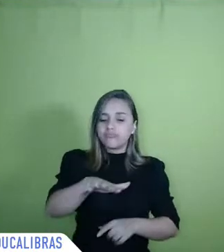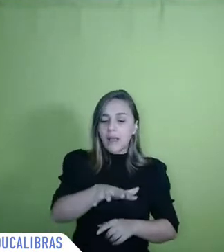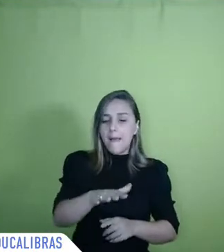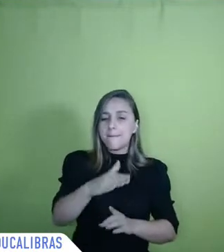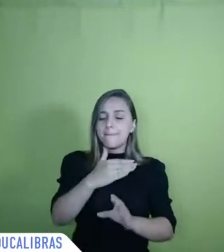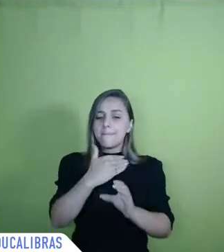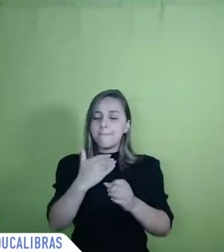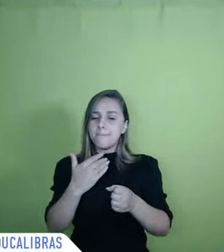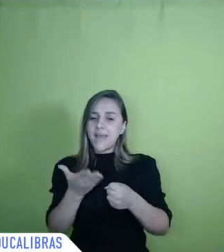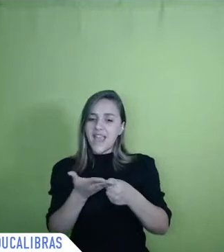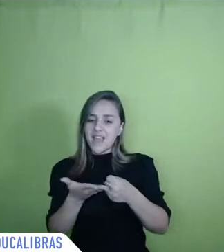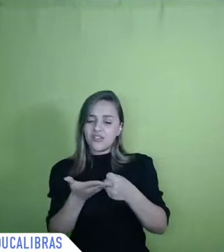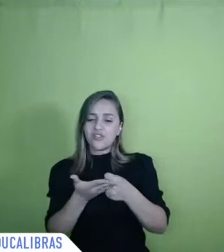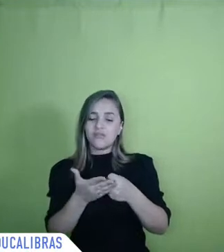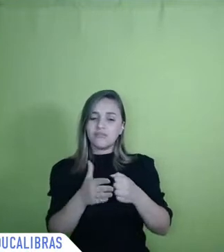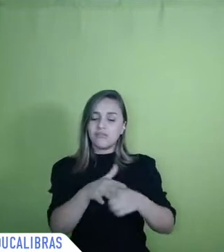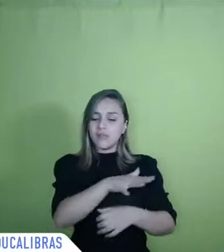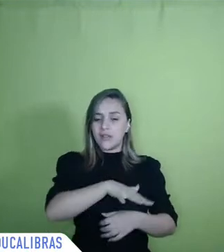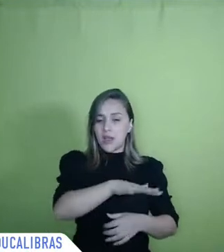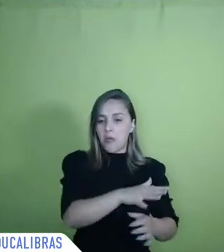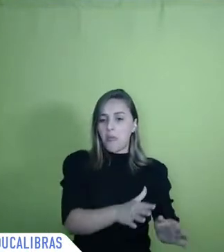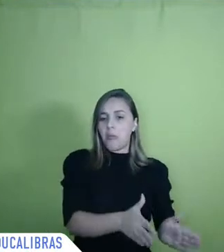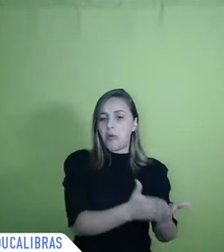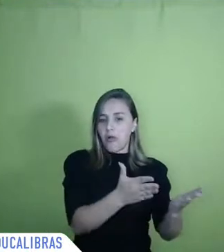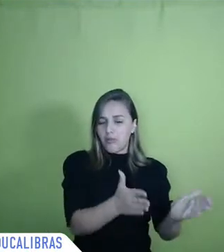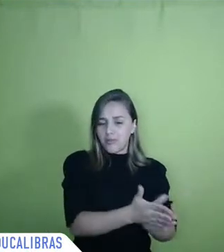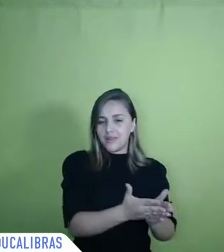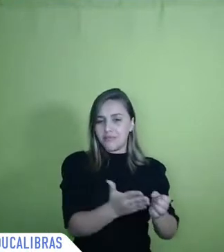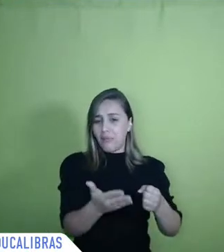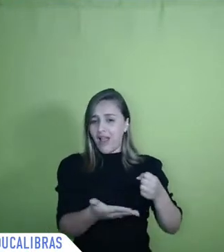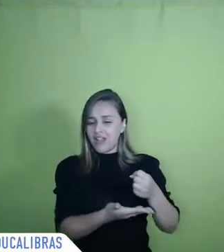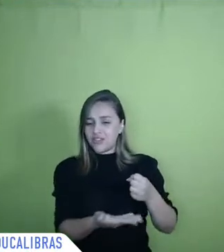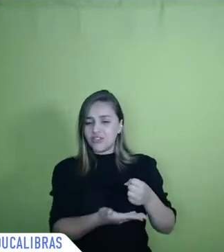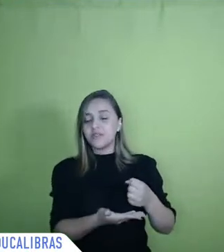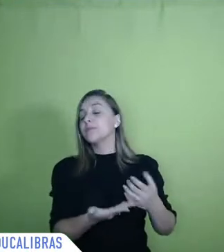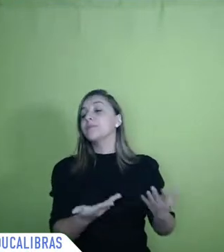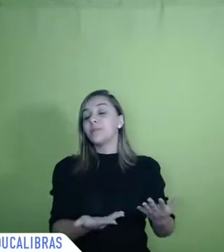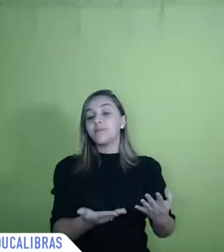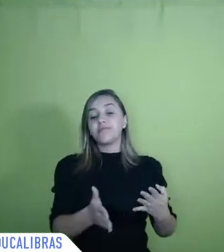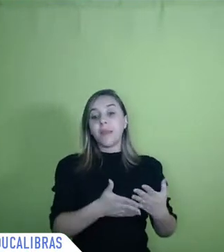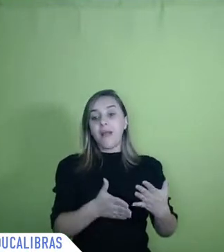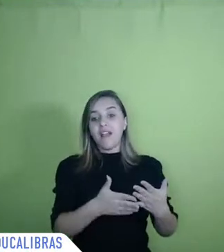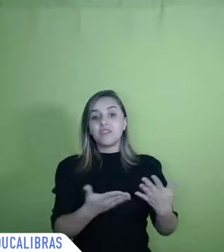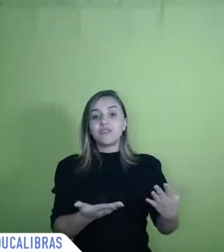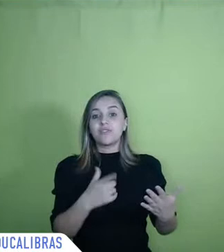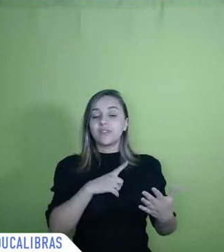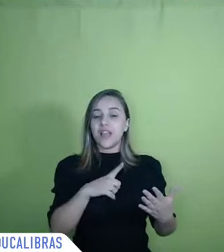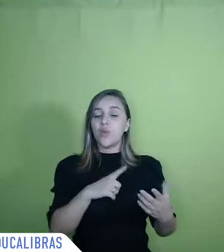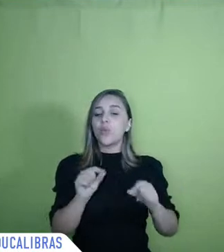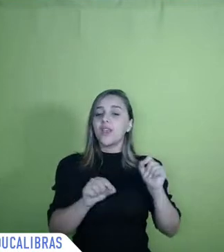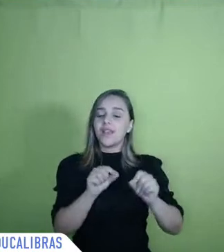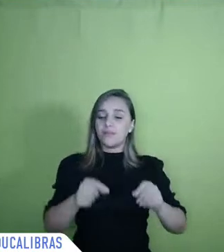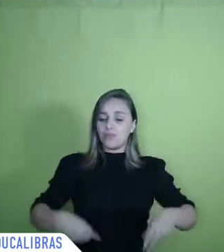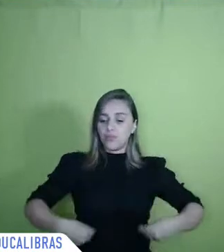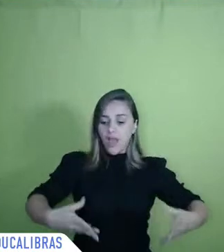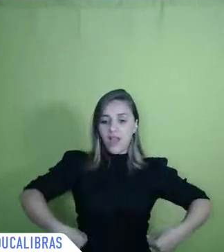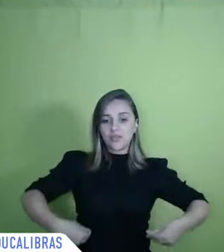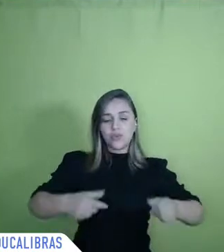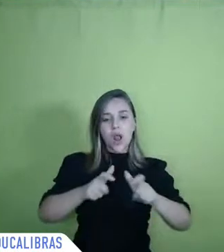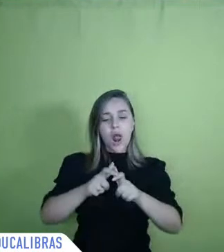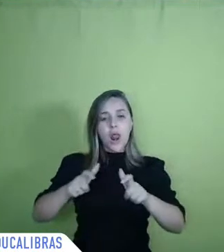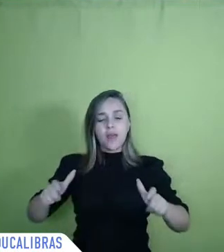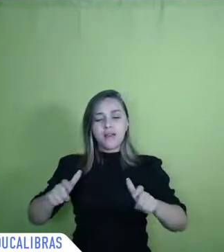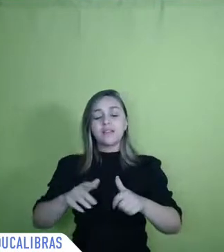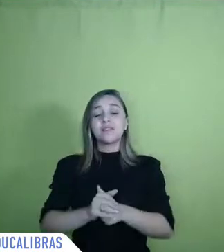tax, but also when you're taxing their income, it's going to hit their consumption a lot more than if you're taxing the income or the wealth